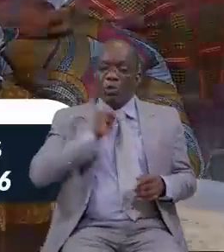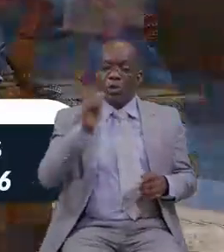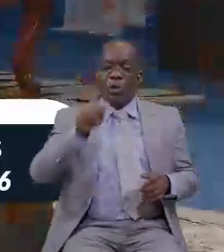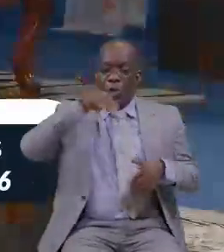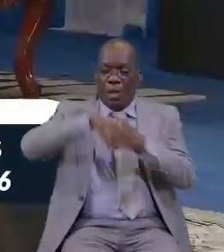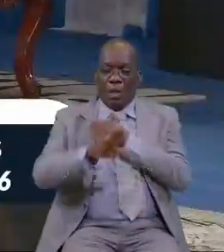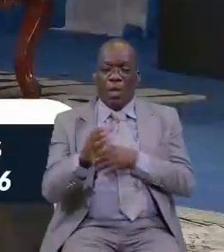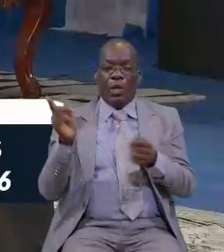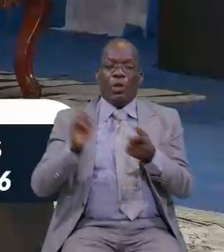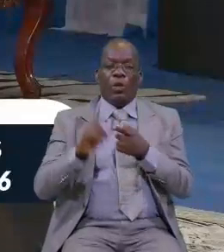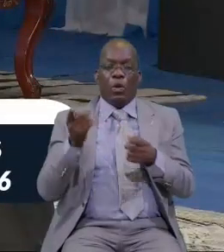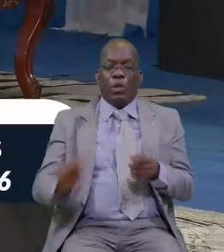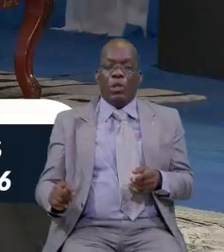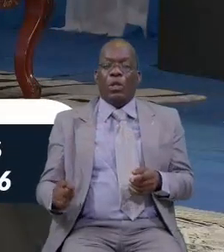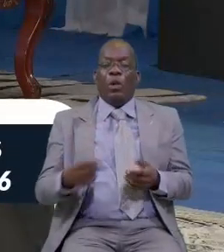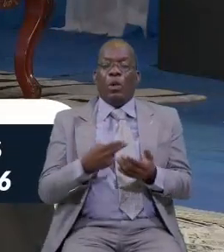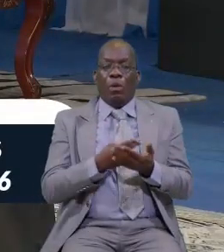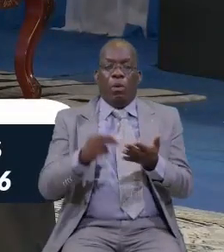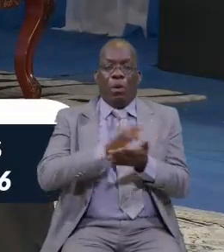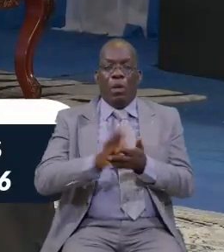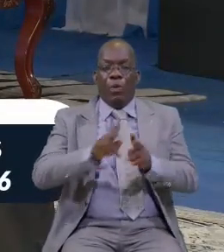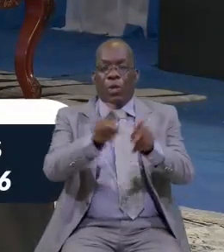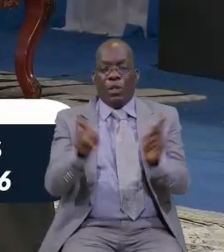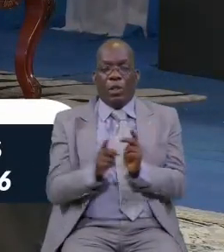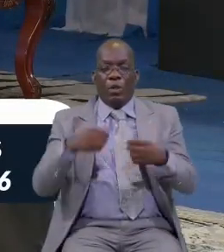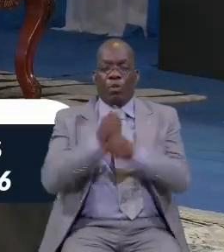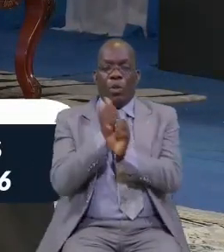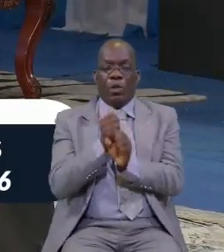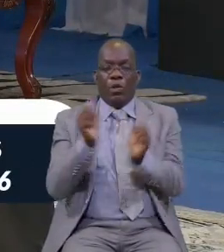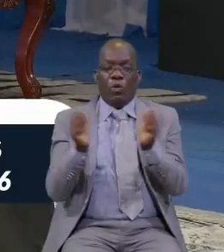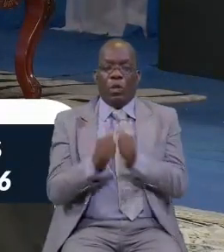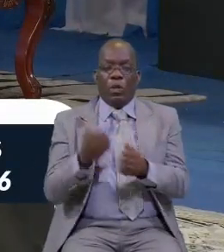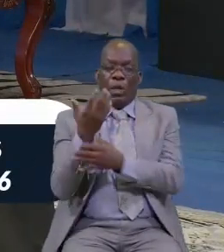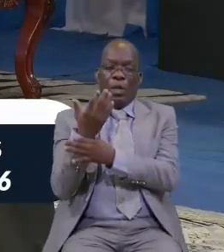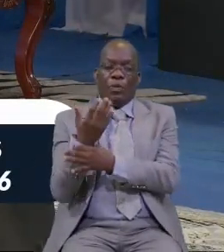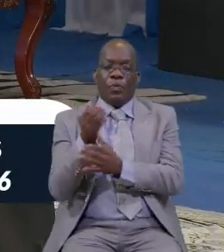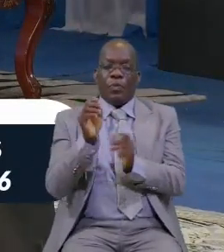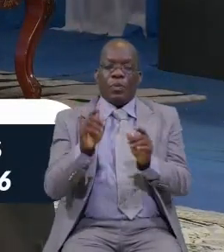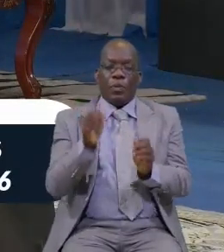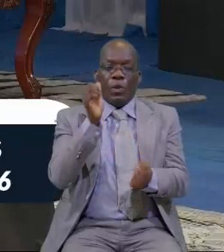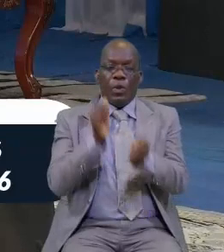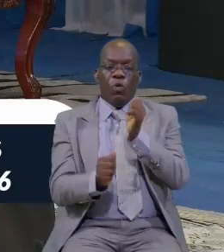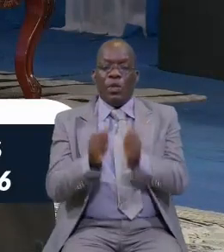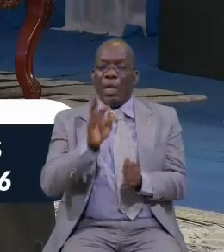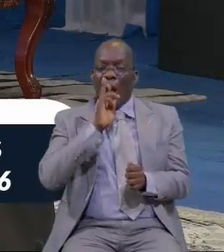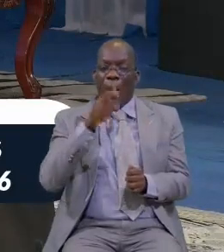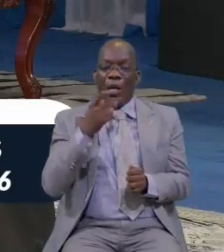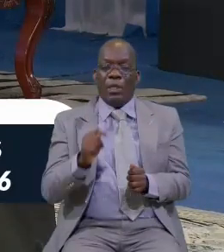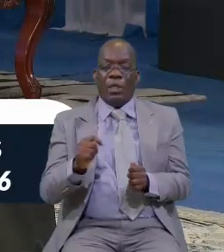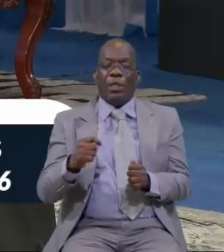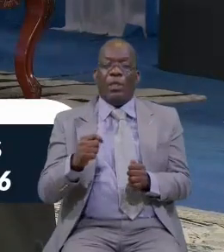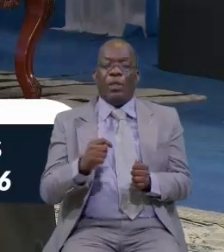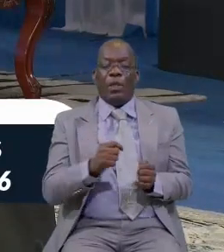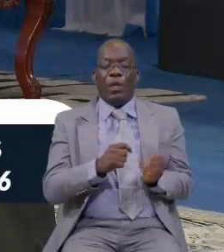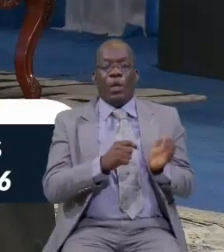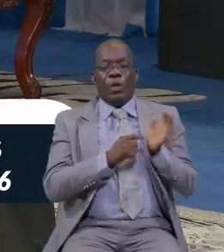places made with hands, but which are the figures of the true,